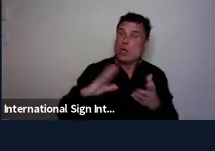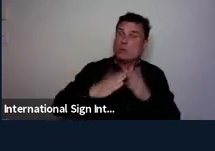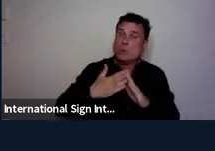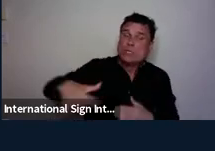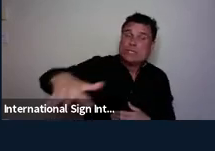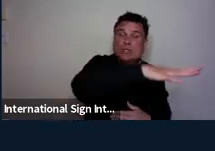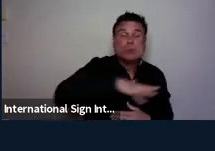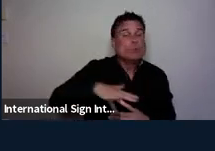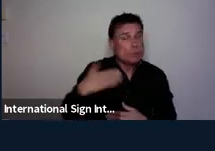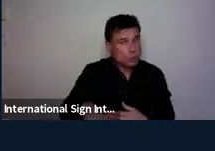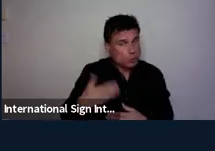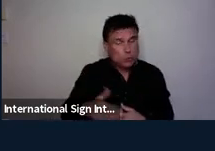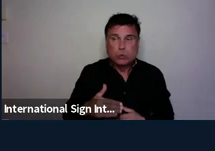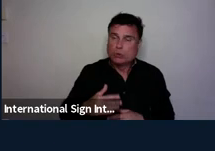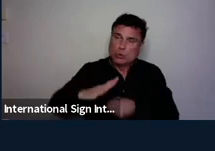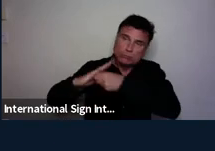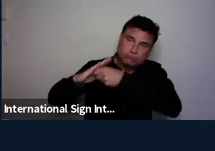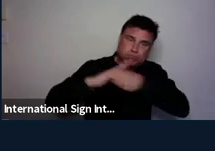most hit community